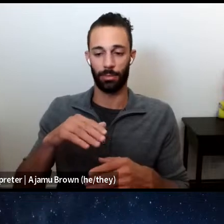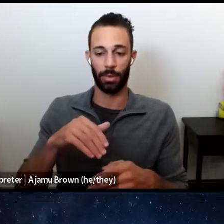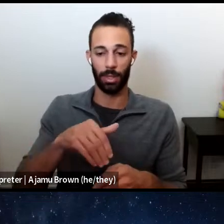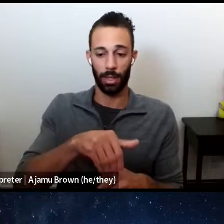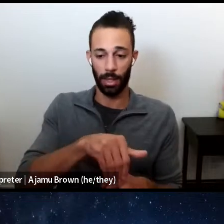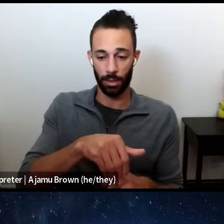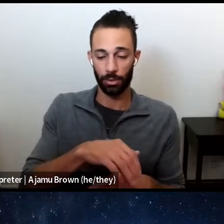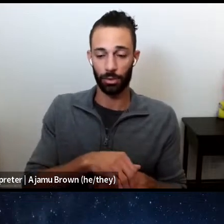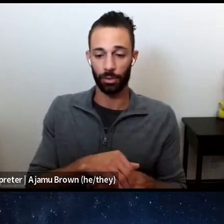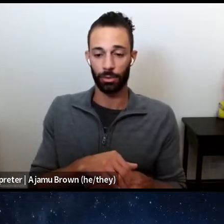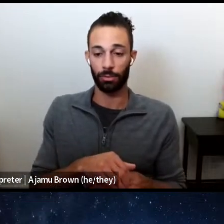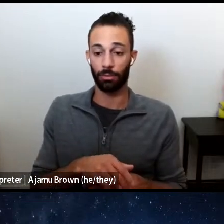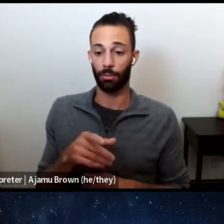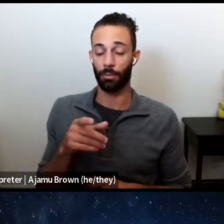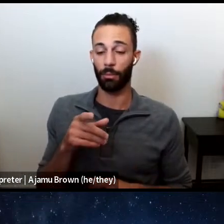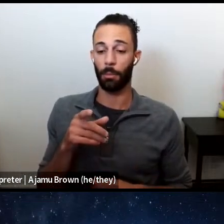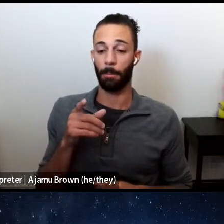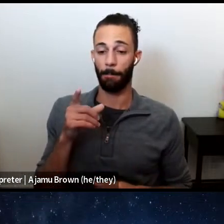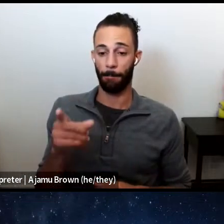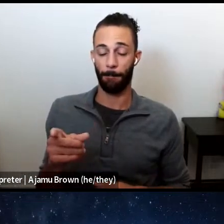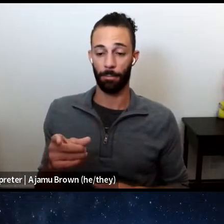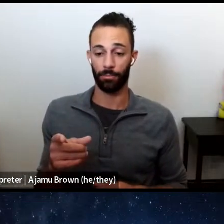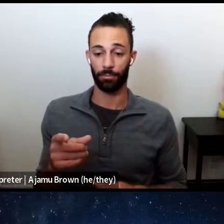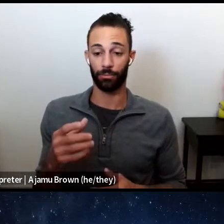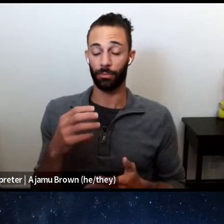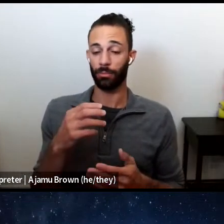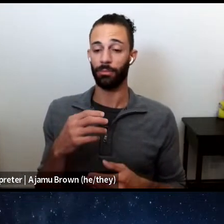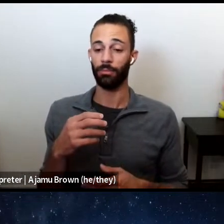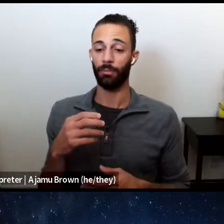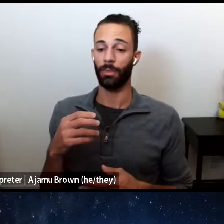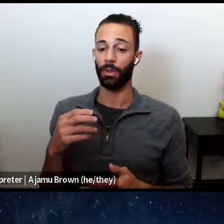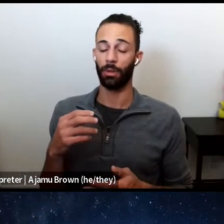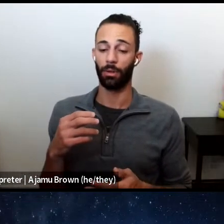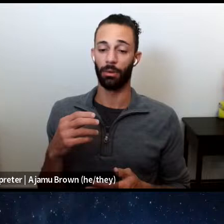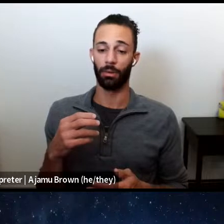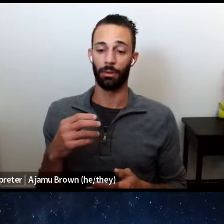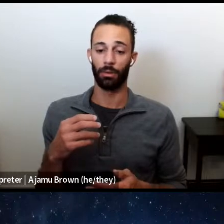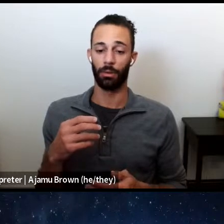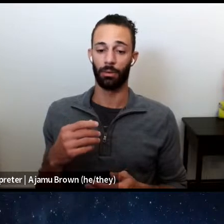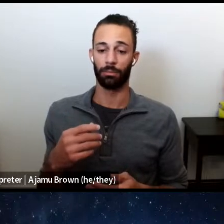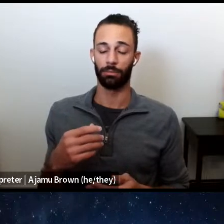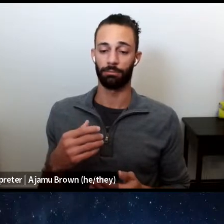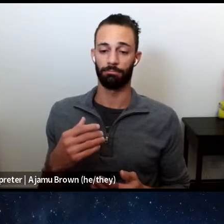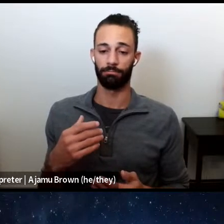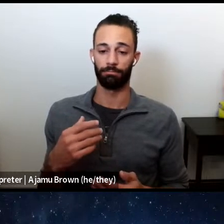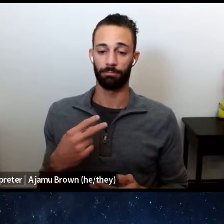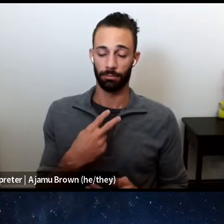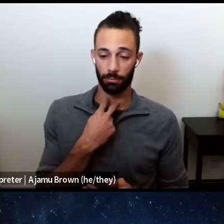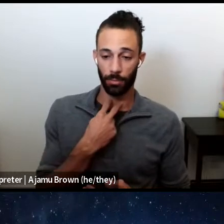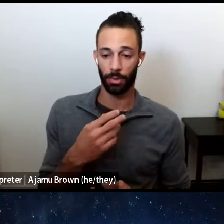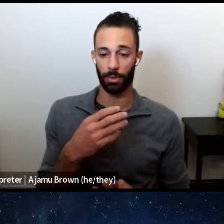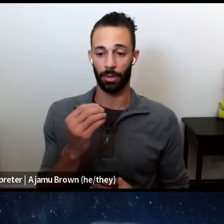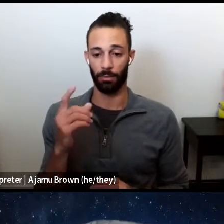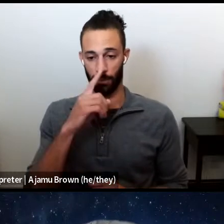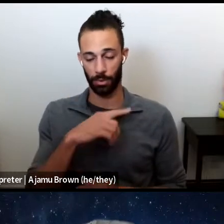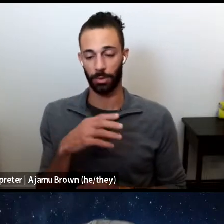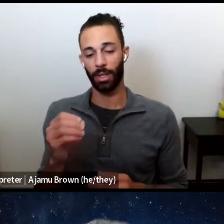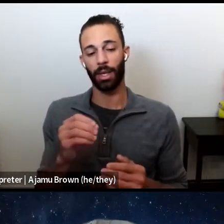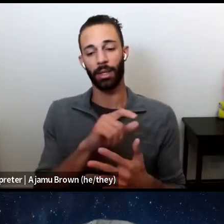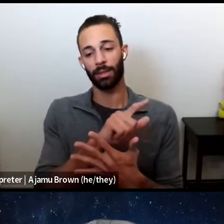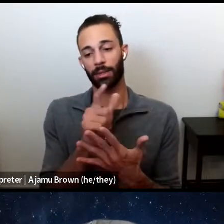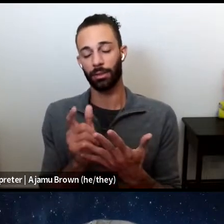and falsified, imposed severalty. The foisted fixation with a series of non existent